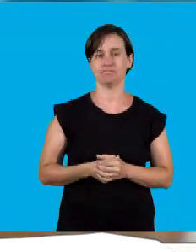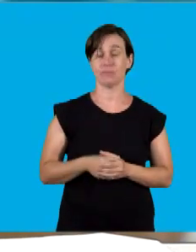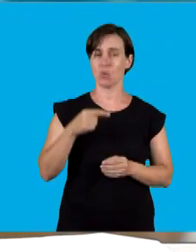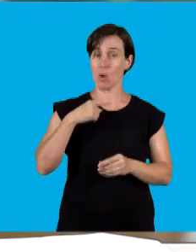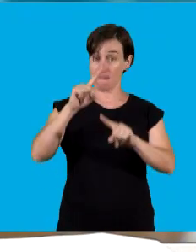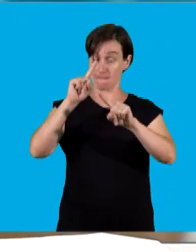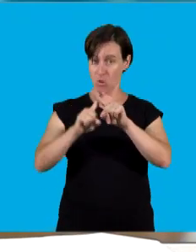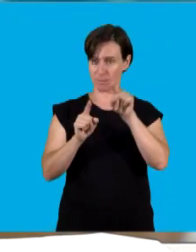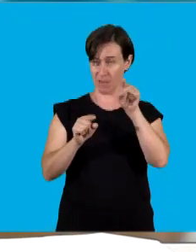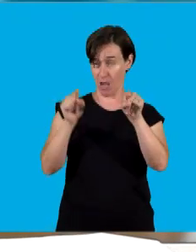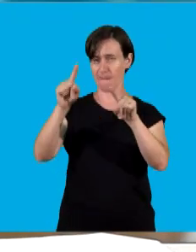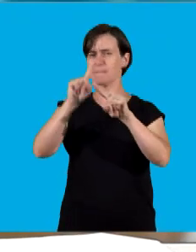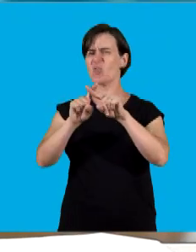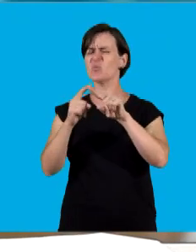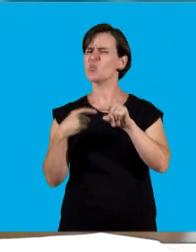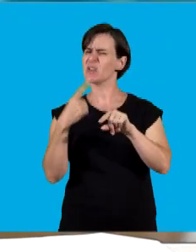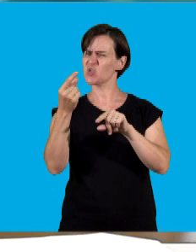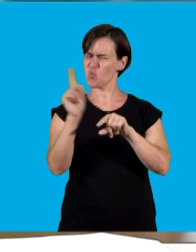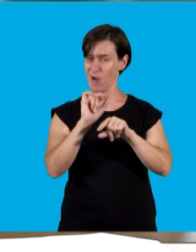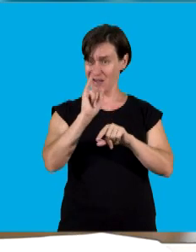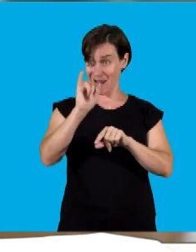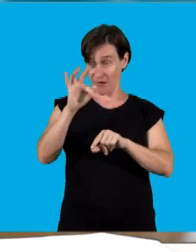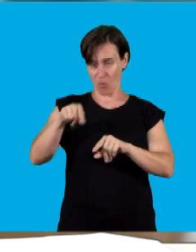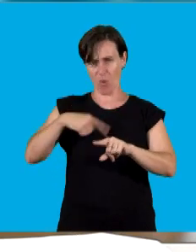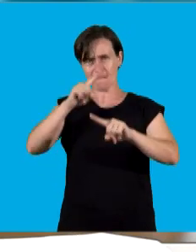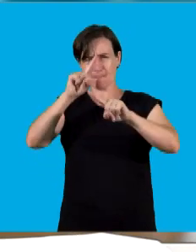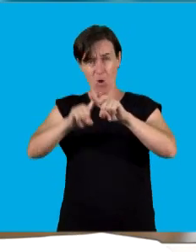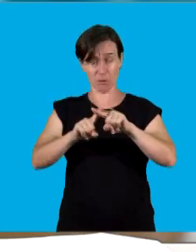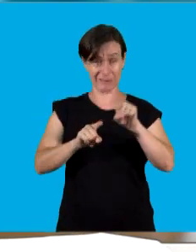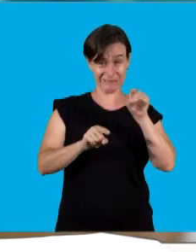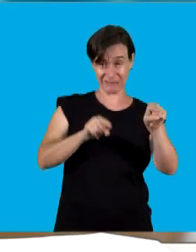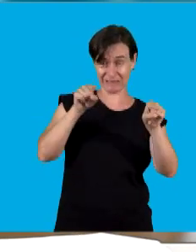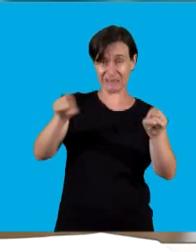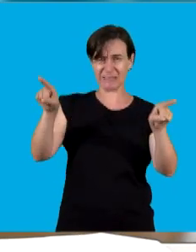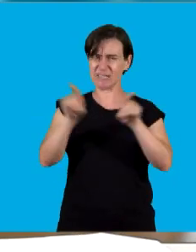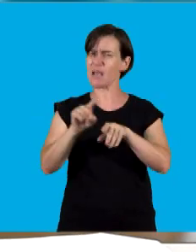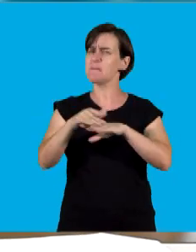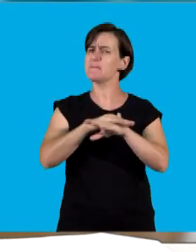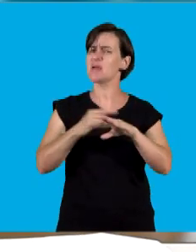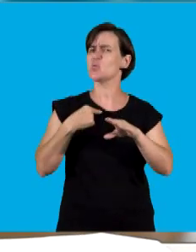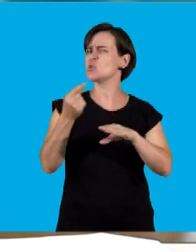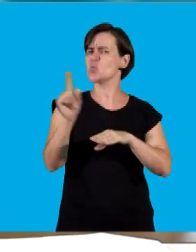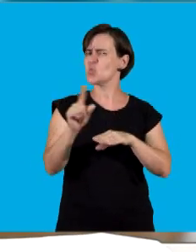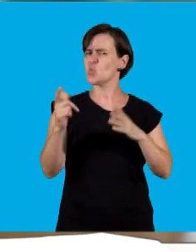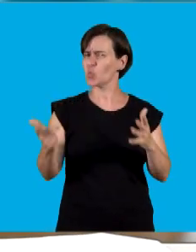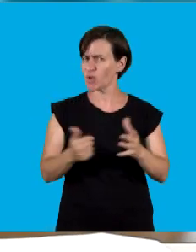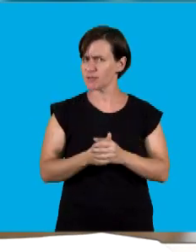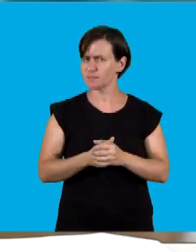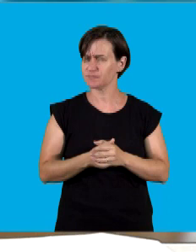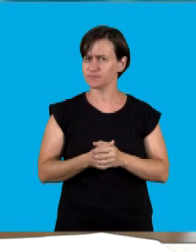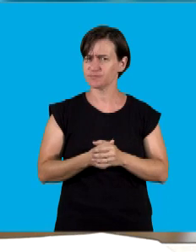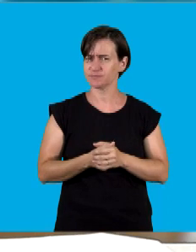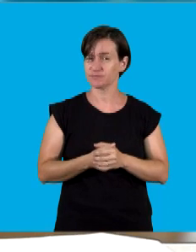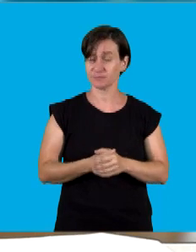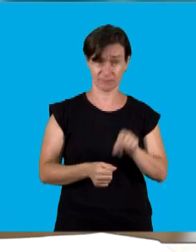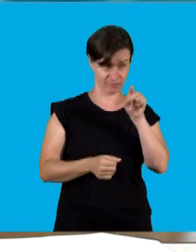Now, do you remember what we do when we are multiplying powers of the same base? Now we look at these two powers.